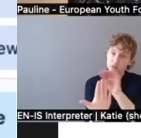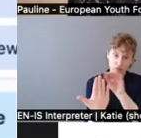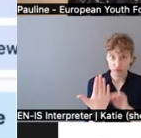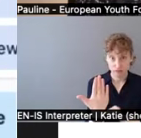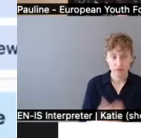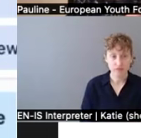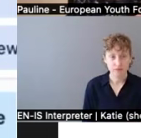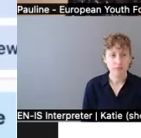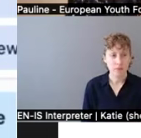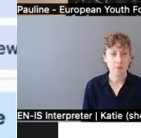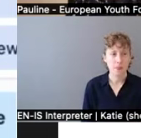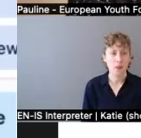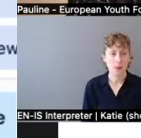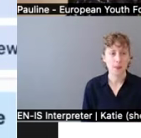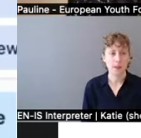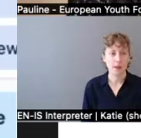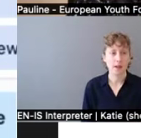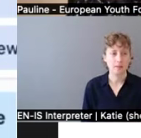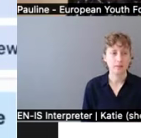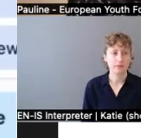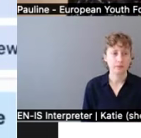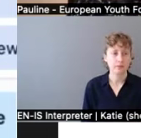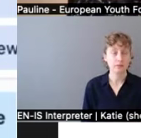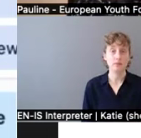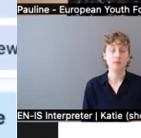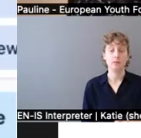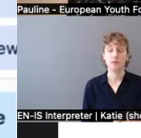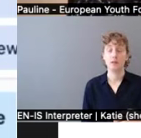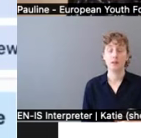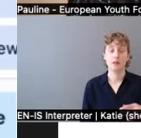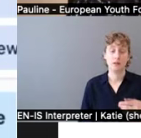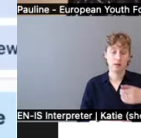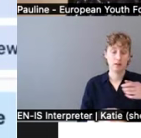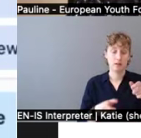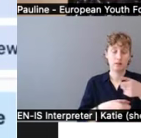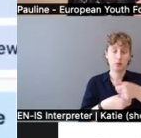And also important, so there is no cap on staff costs, but we also want to see that